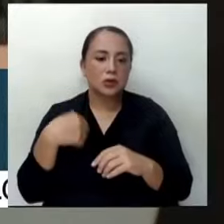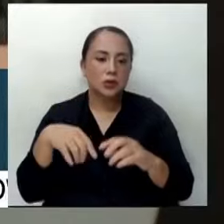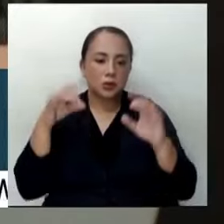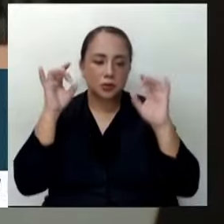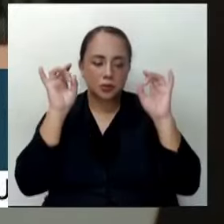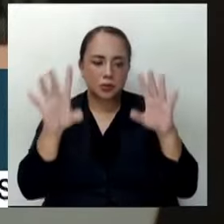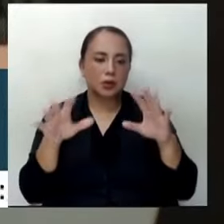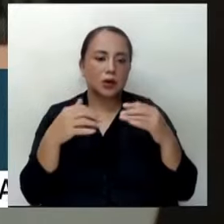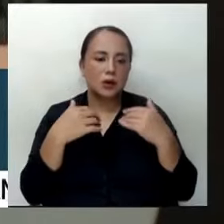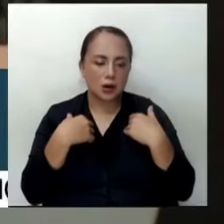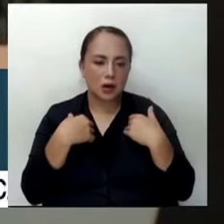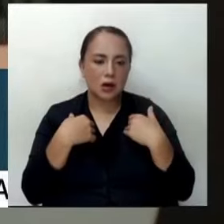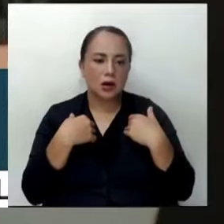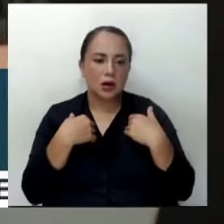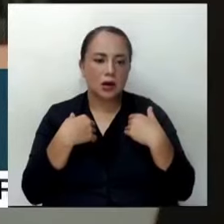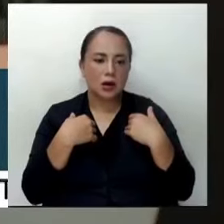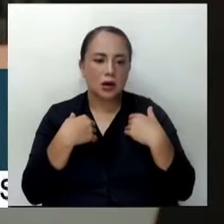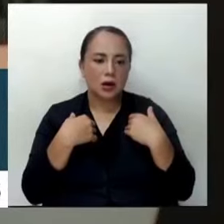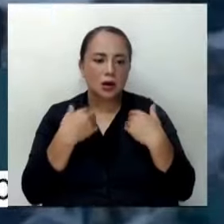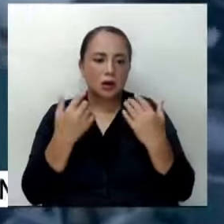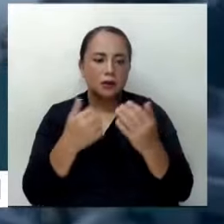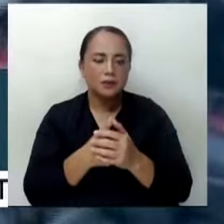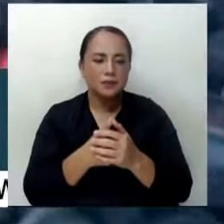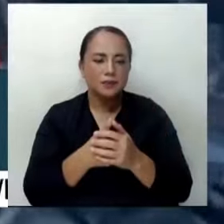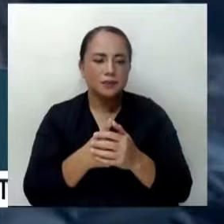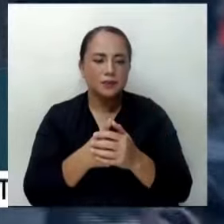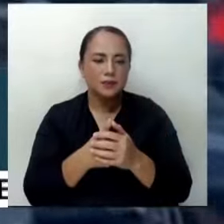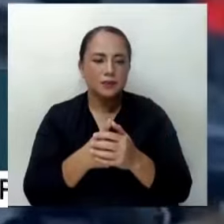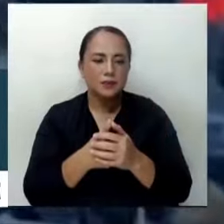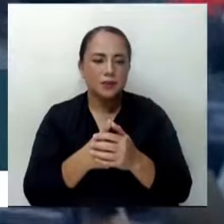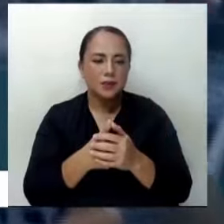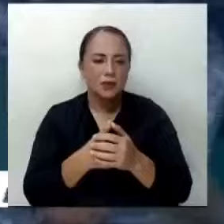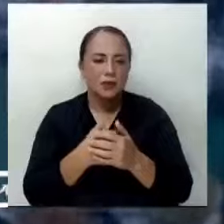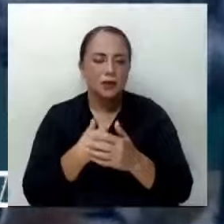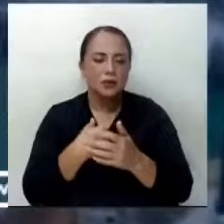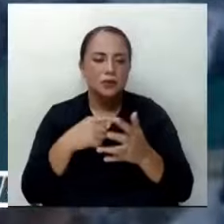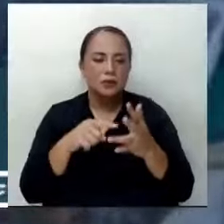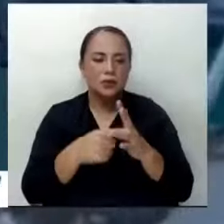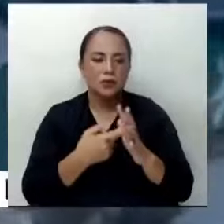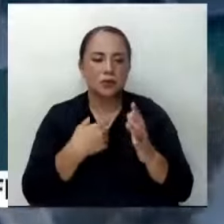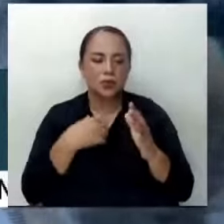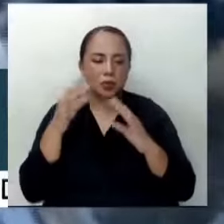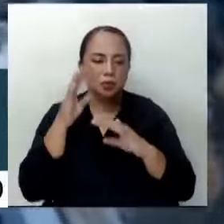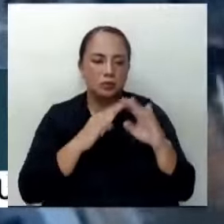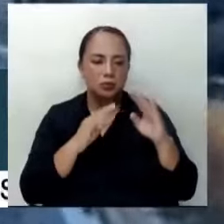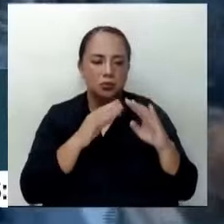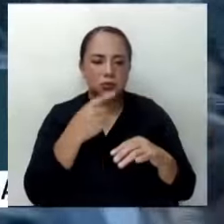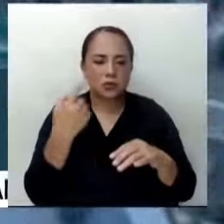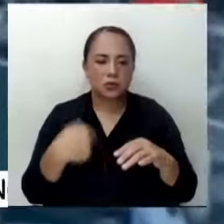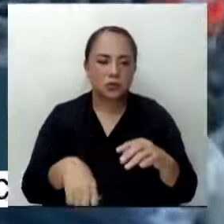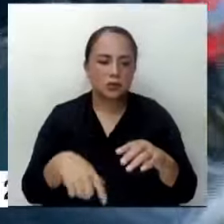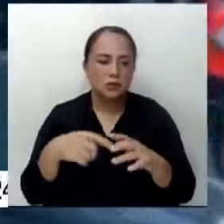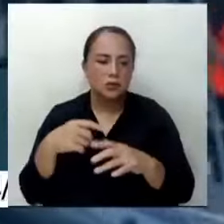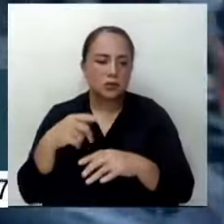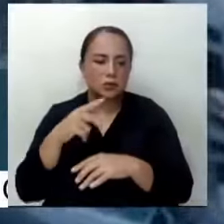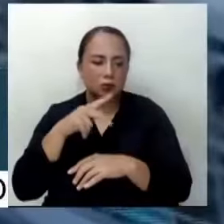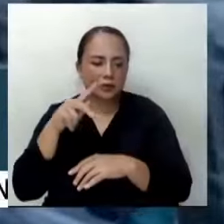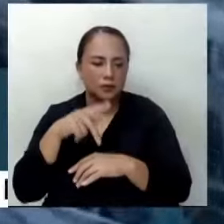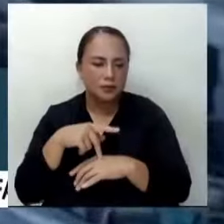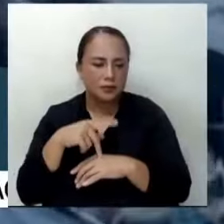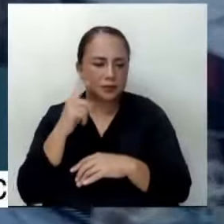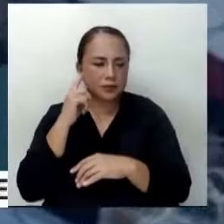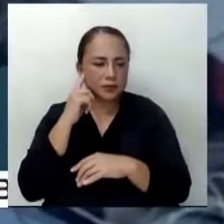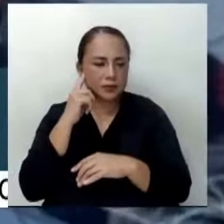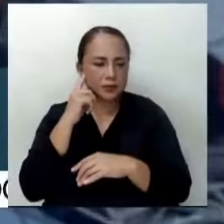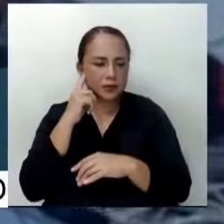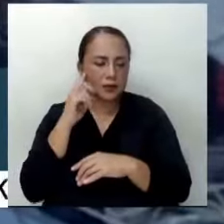a pariah state should its maritime row with the Philippines escalate to a war. Romualdez adds China cannot afford to lose the